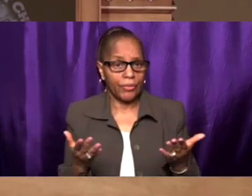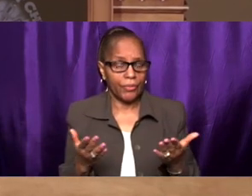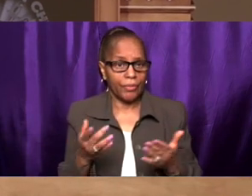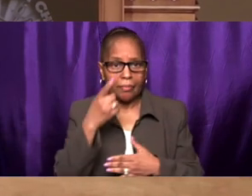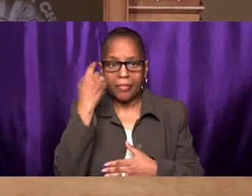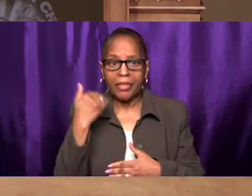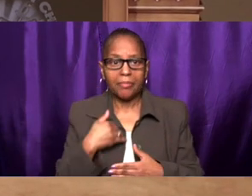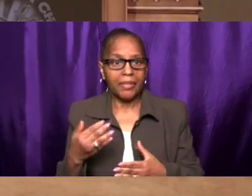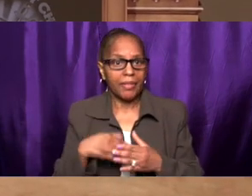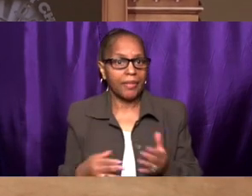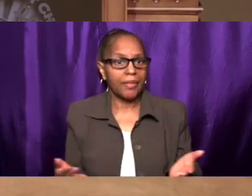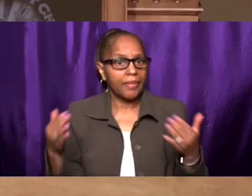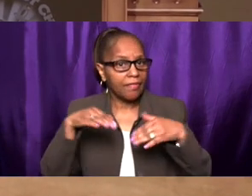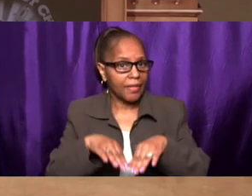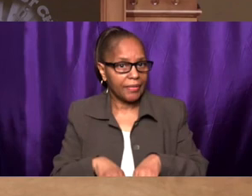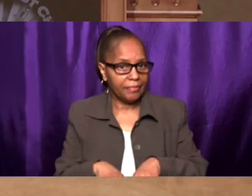because I'm in the valley.